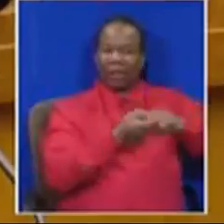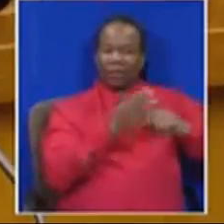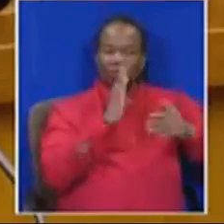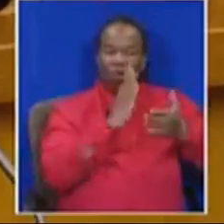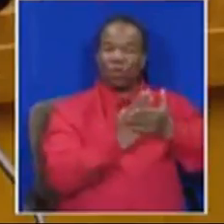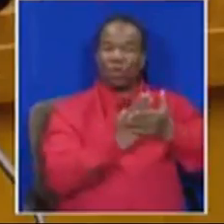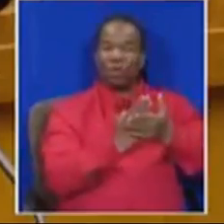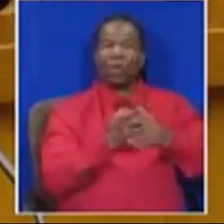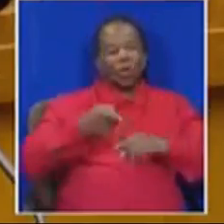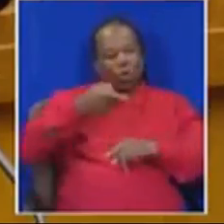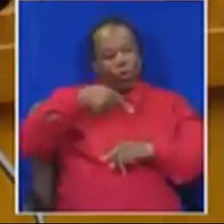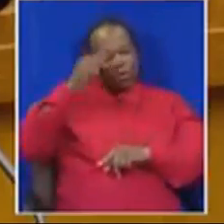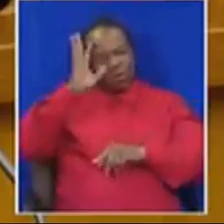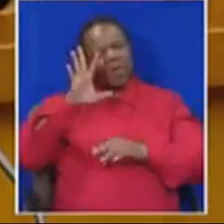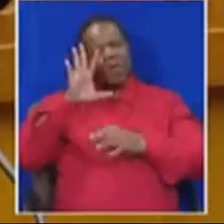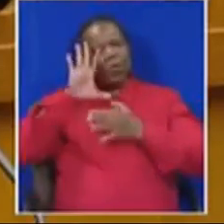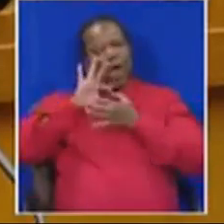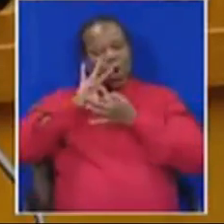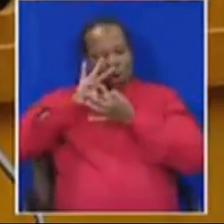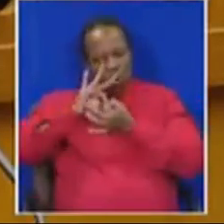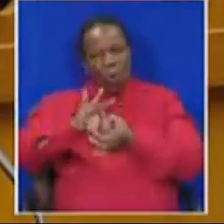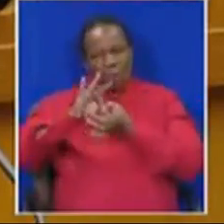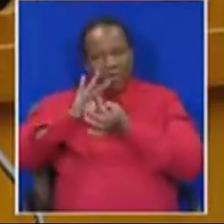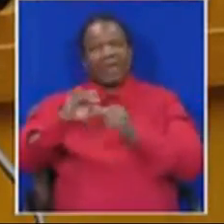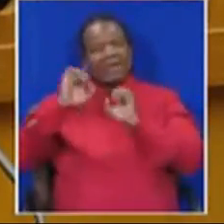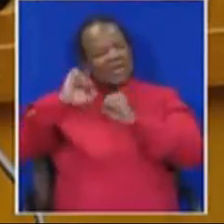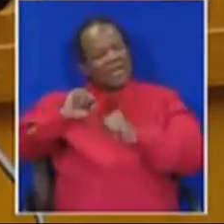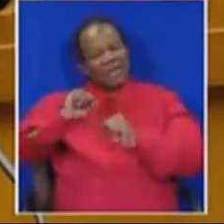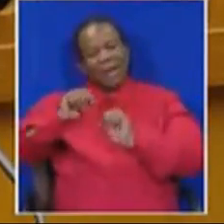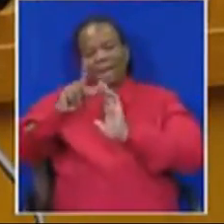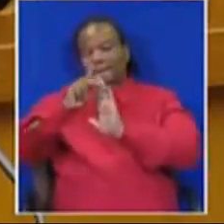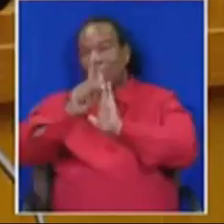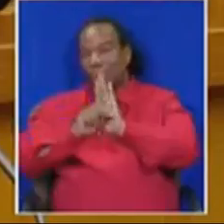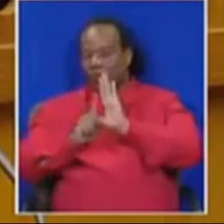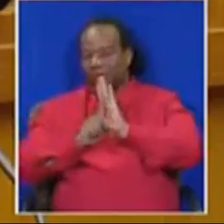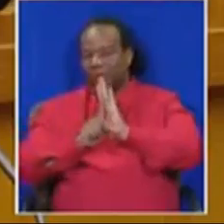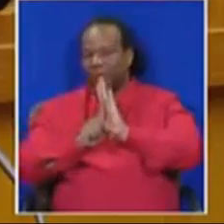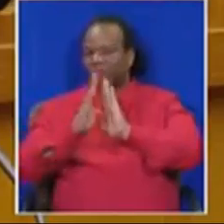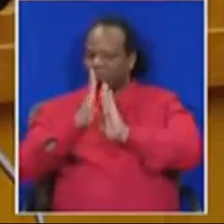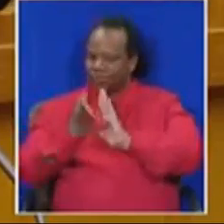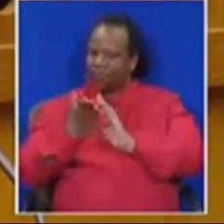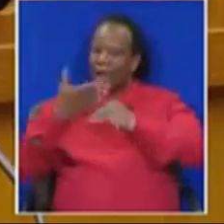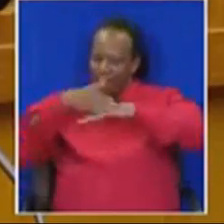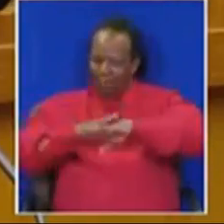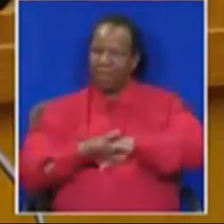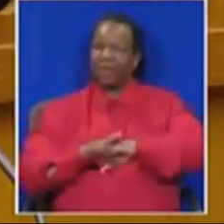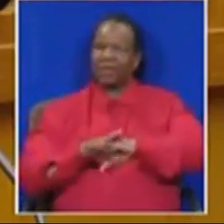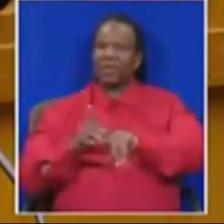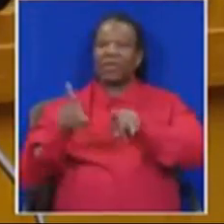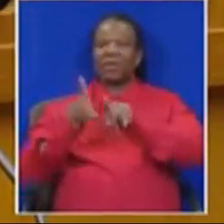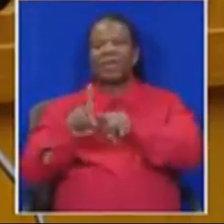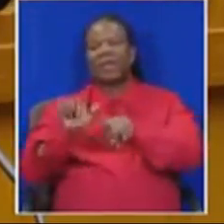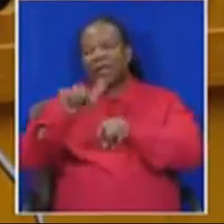ensure that there is policy certainty as well as consistency in a number of